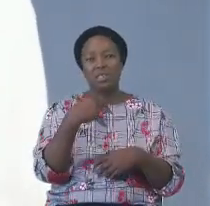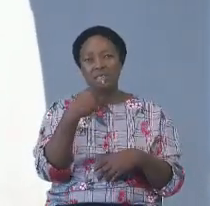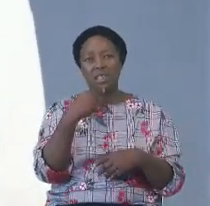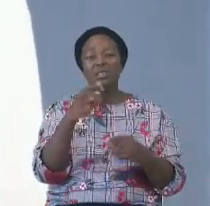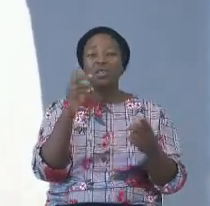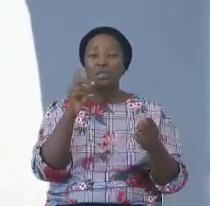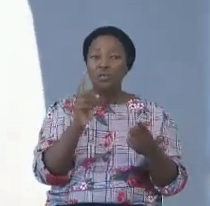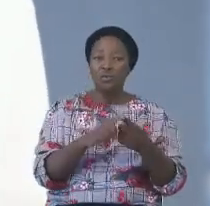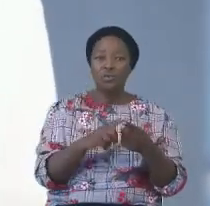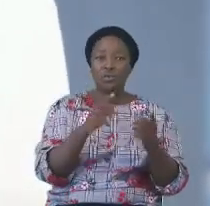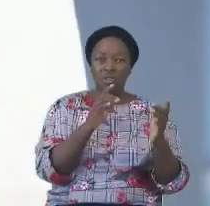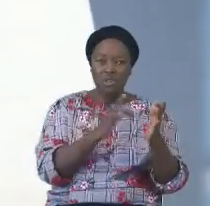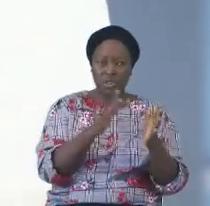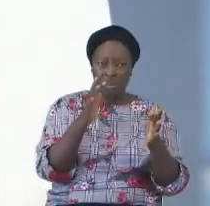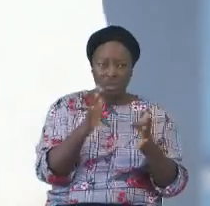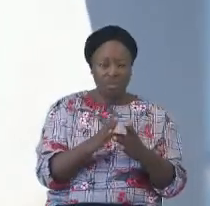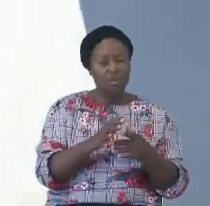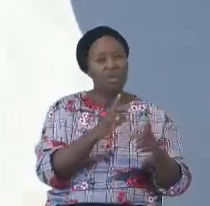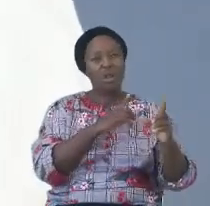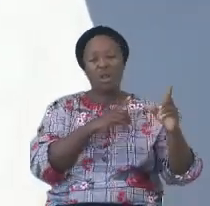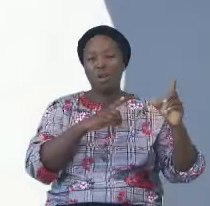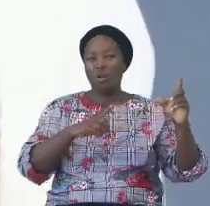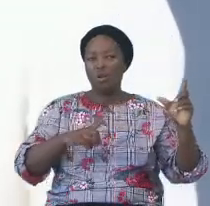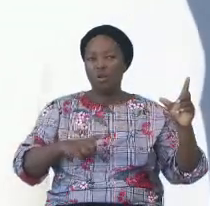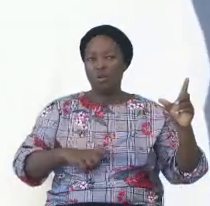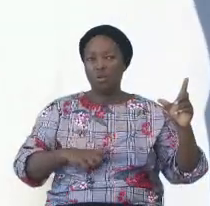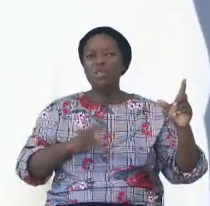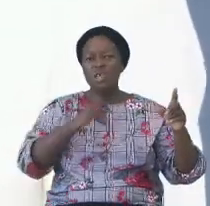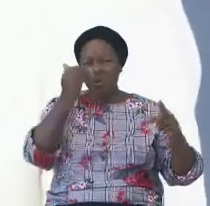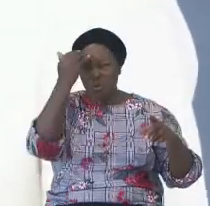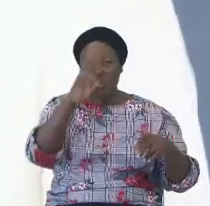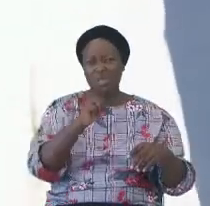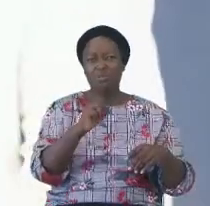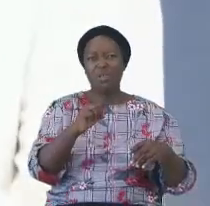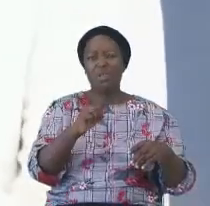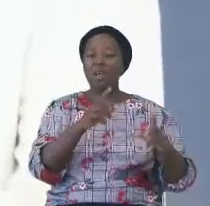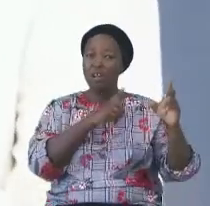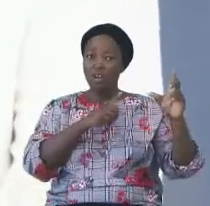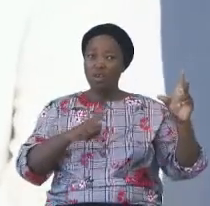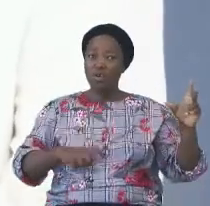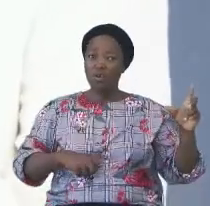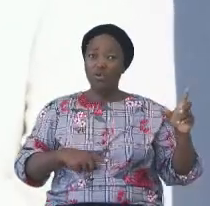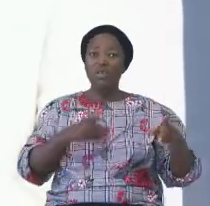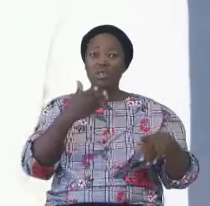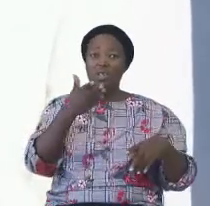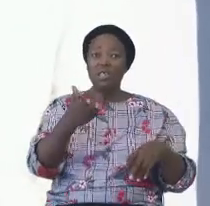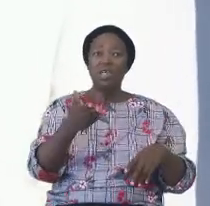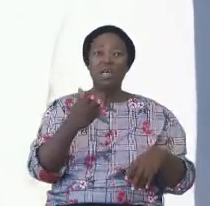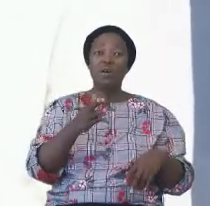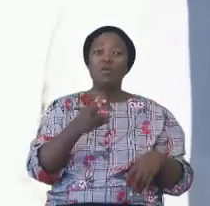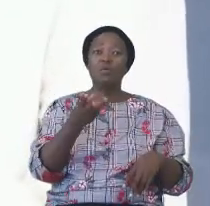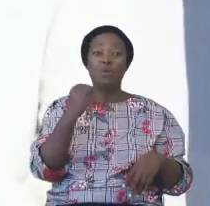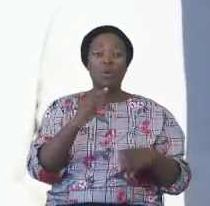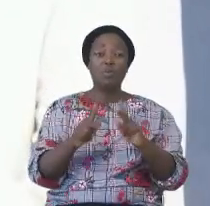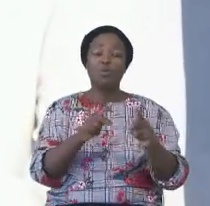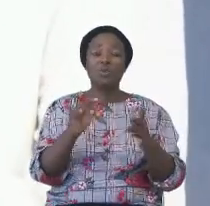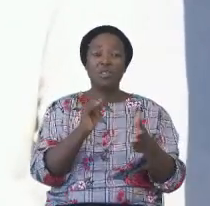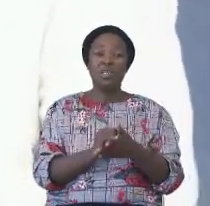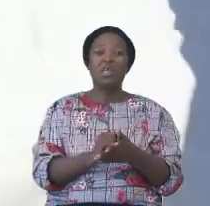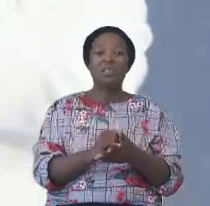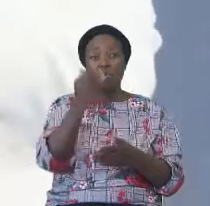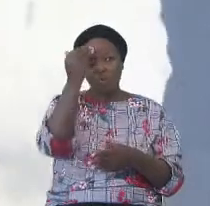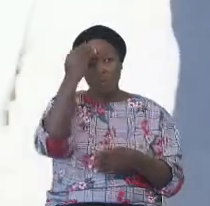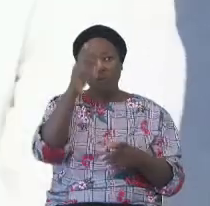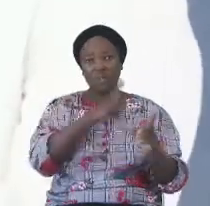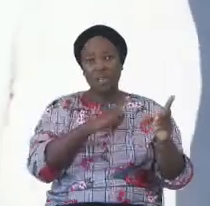at verse 42. And he said unto Jesus, Lord, he recognized him.